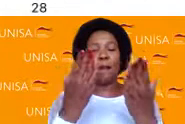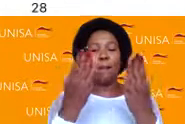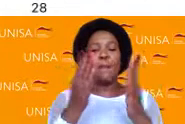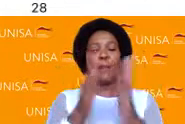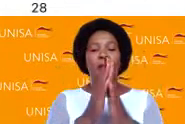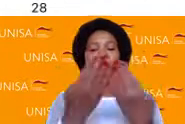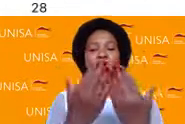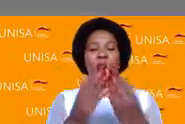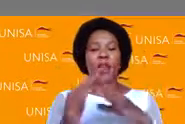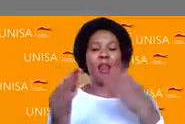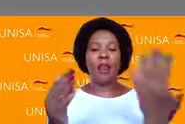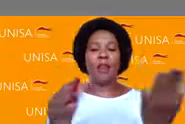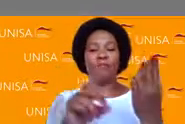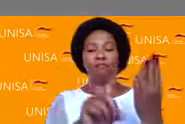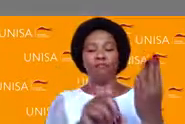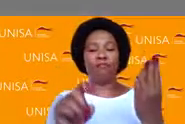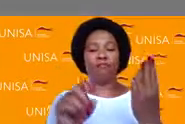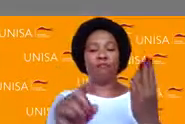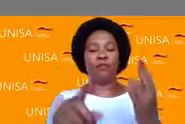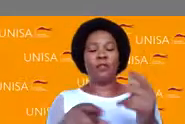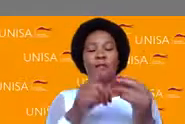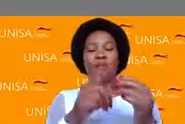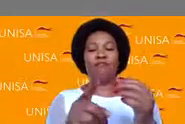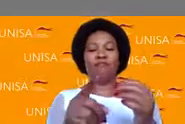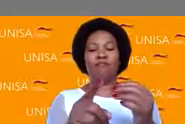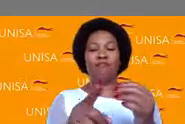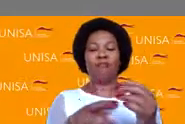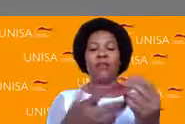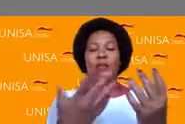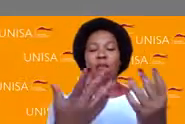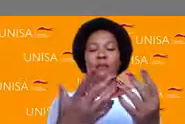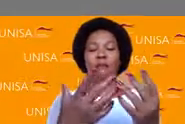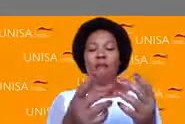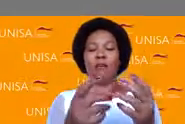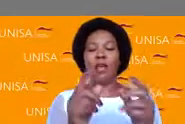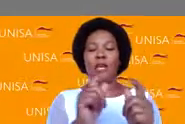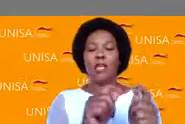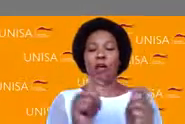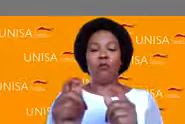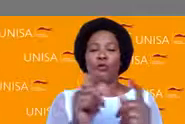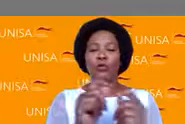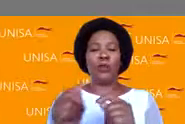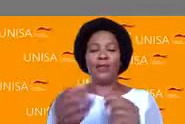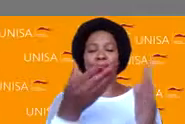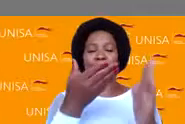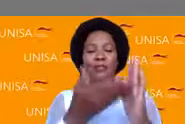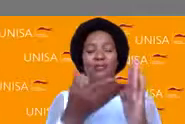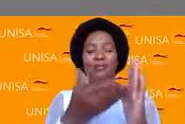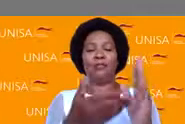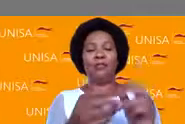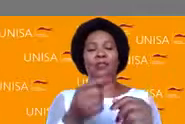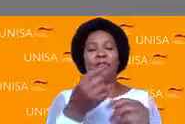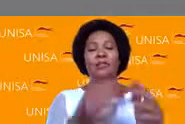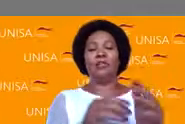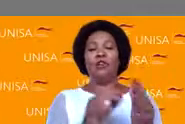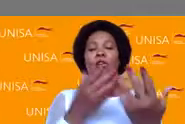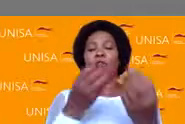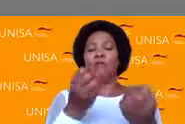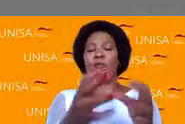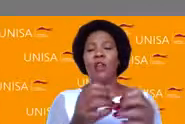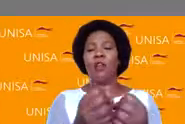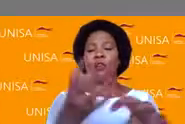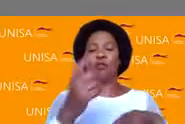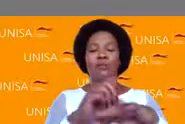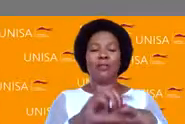and download this and read through them very thoroughly, because this will give you a lot of insights into how the course is going to be